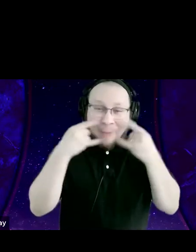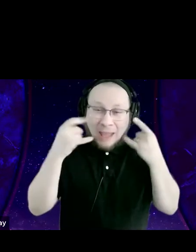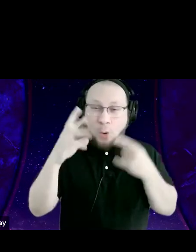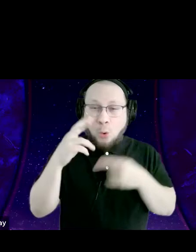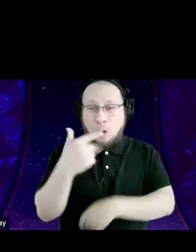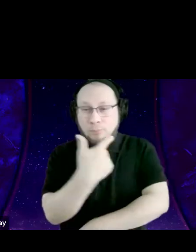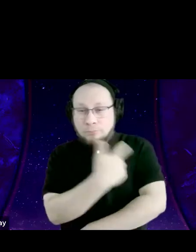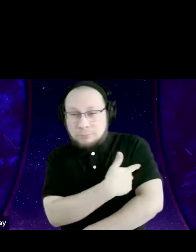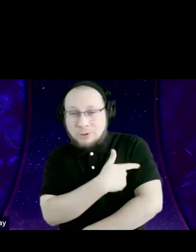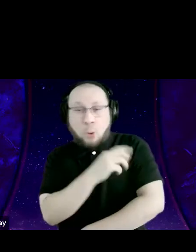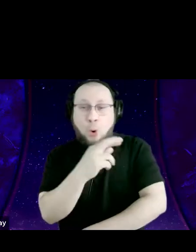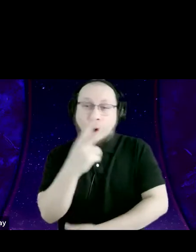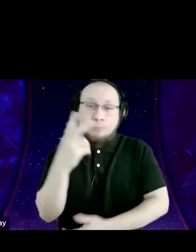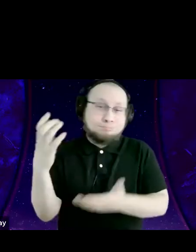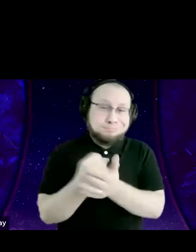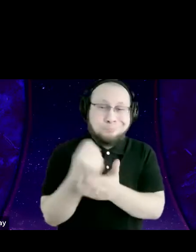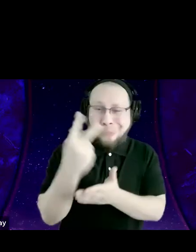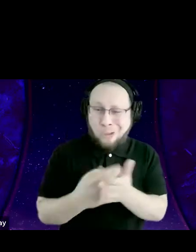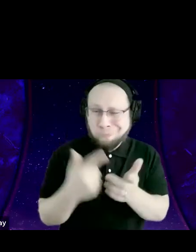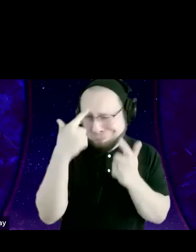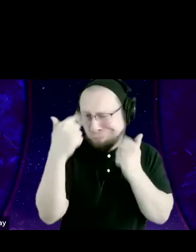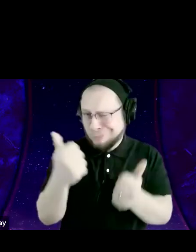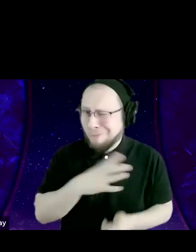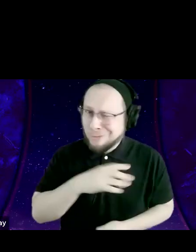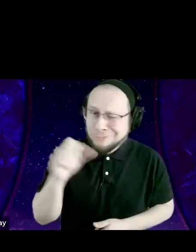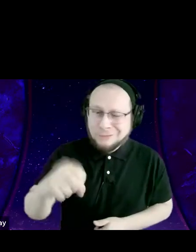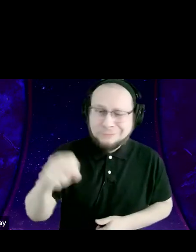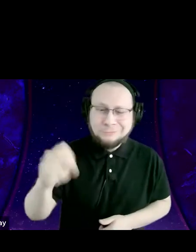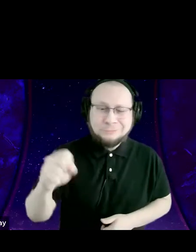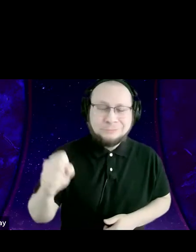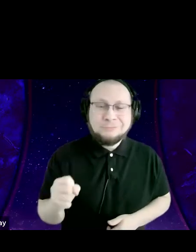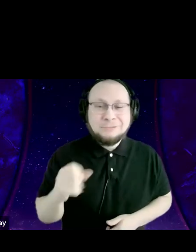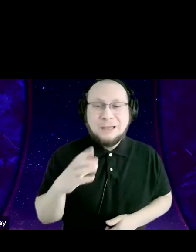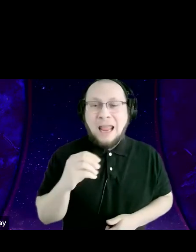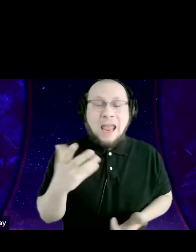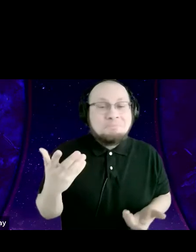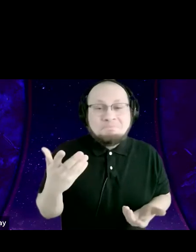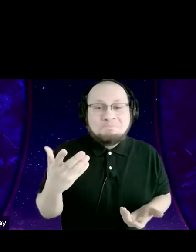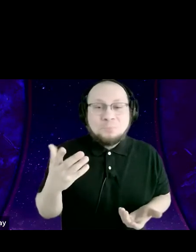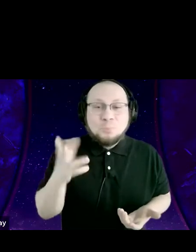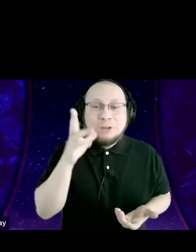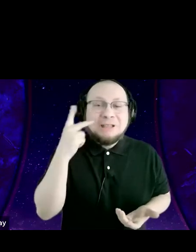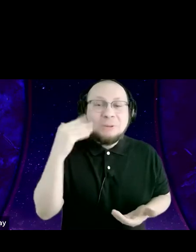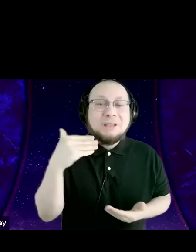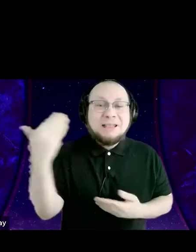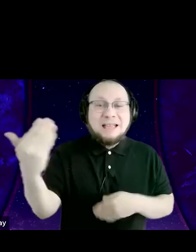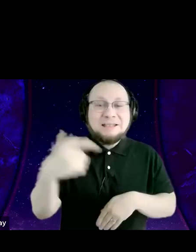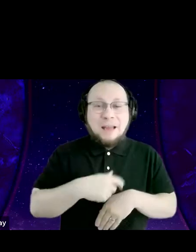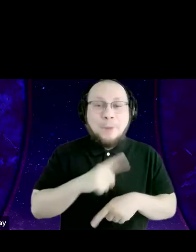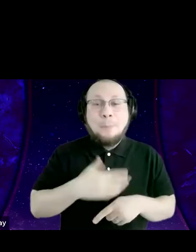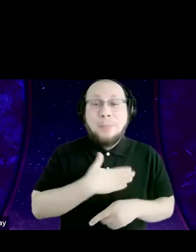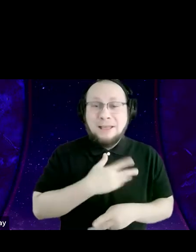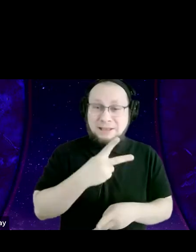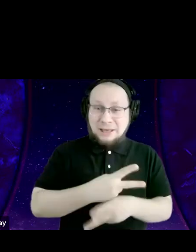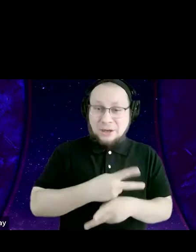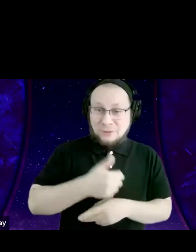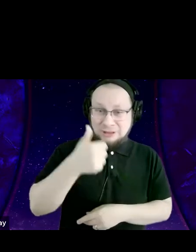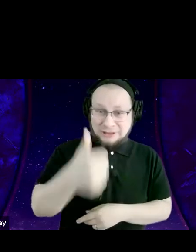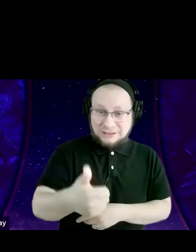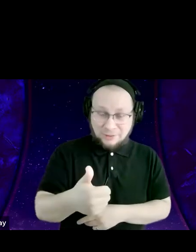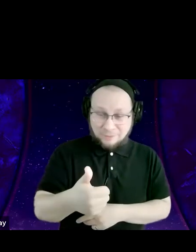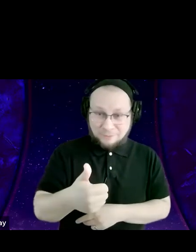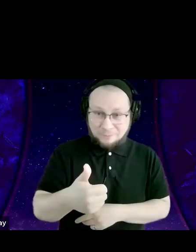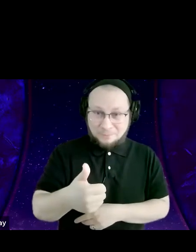or, you know, both. That's fine too. And until the next time, please take care of yourself. Give